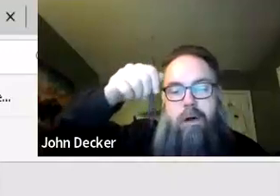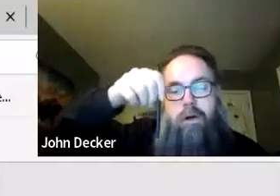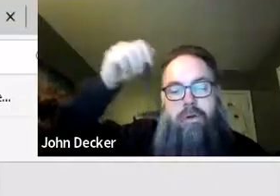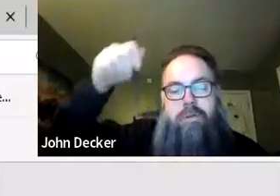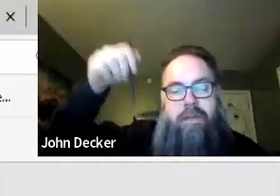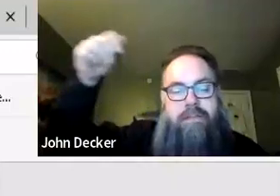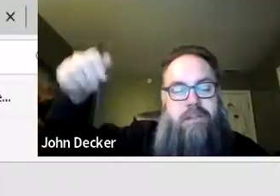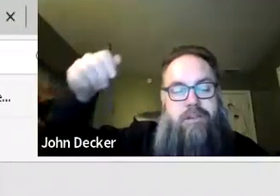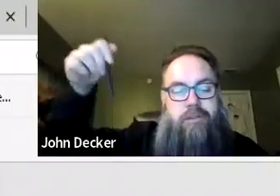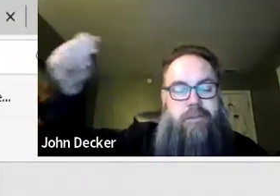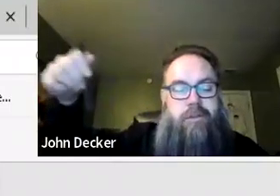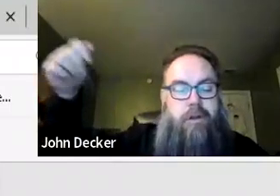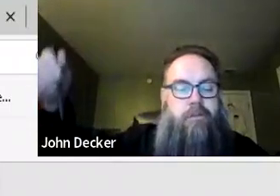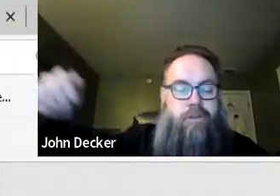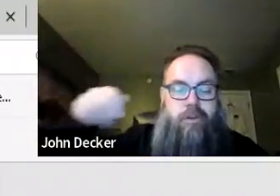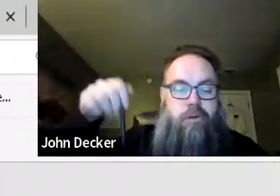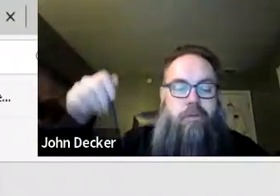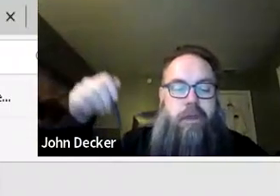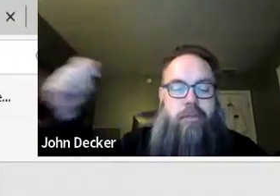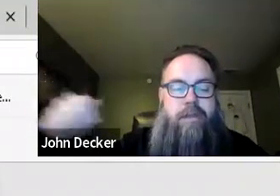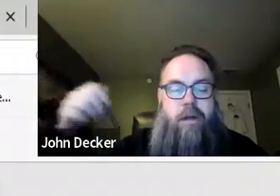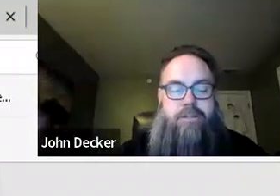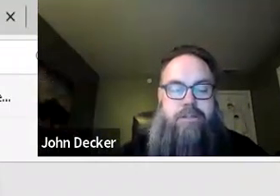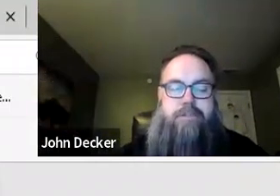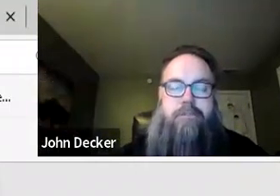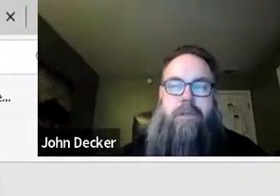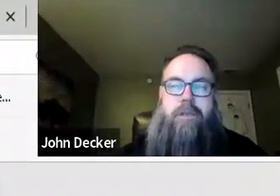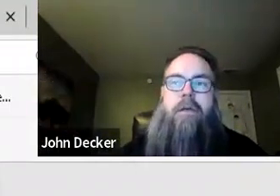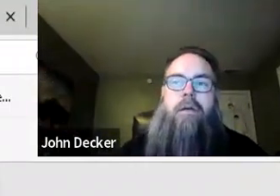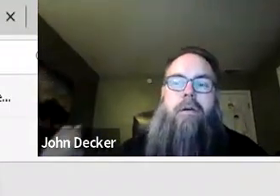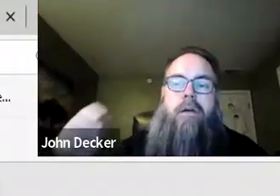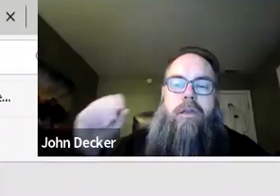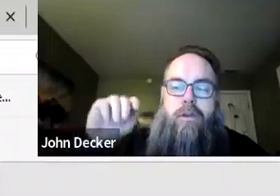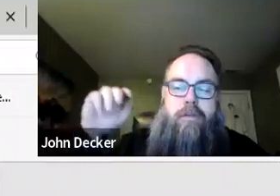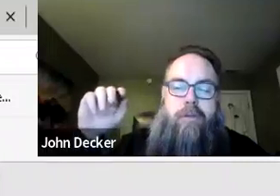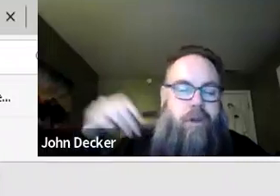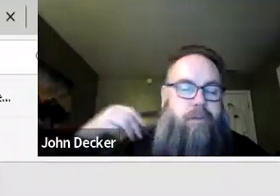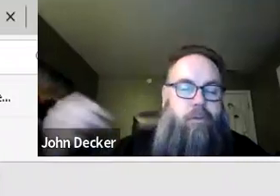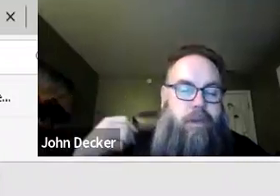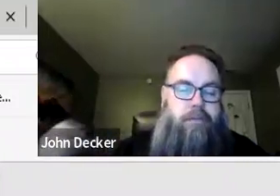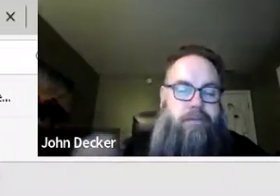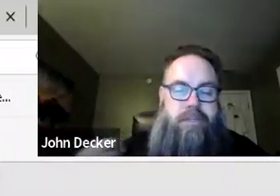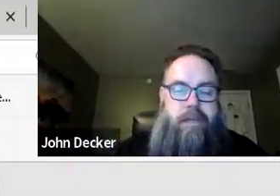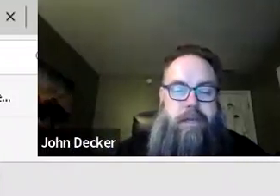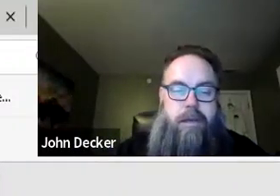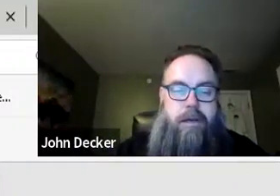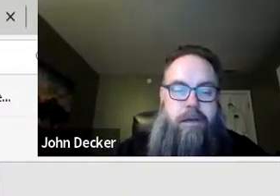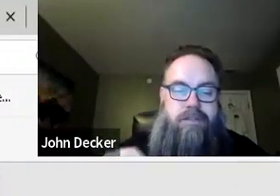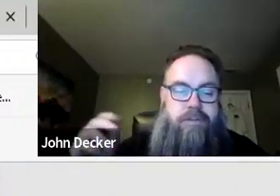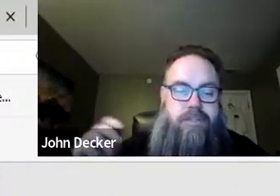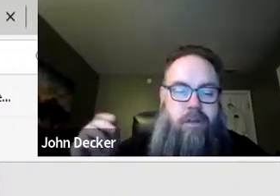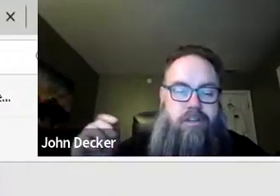now are going to be continued to be built on with your current rate methodologies. We're going to be working to